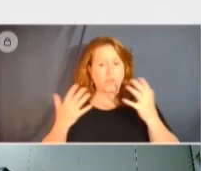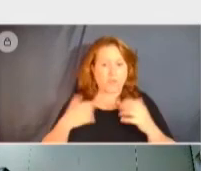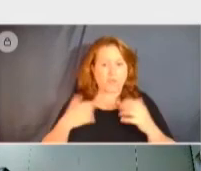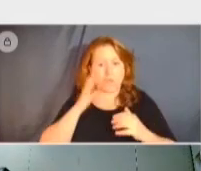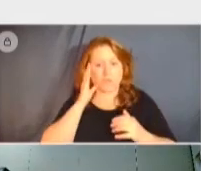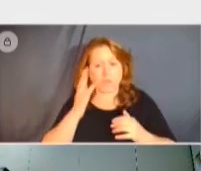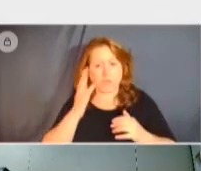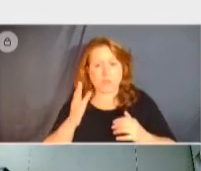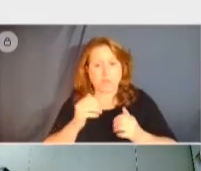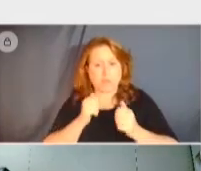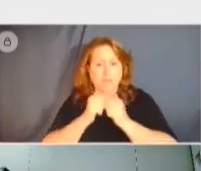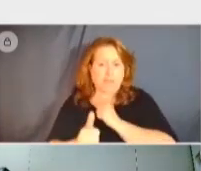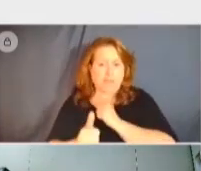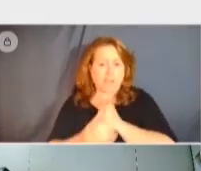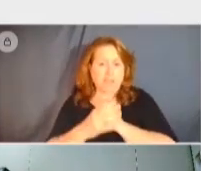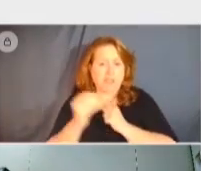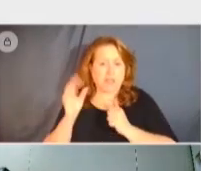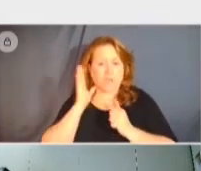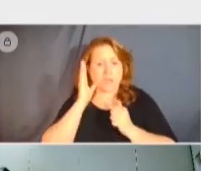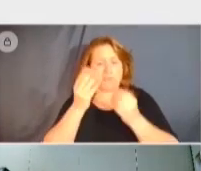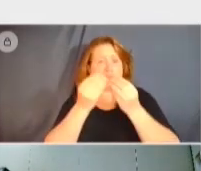this issue.